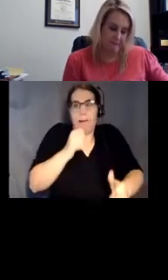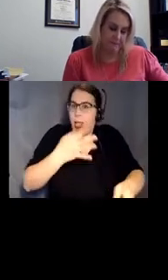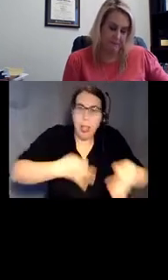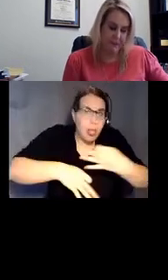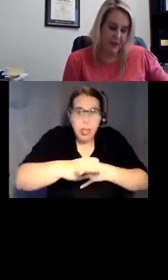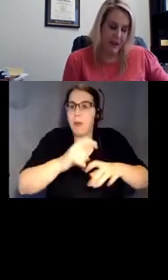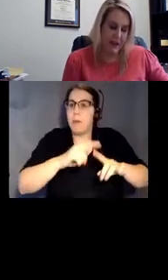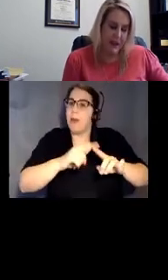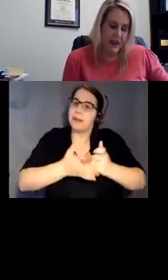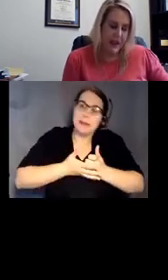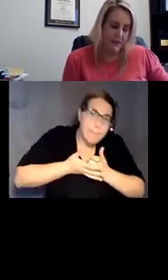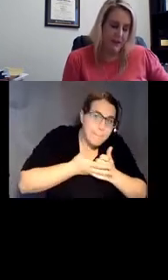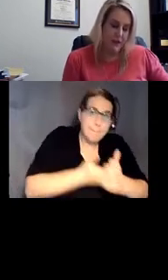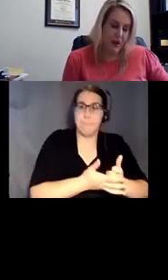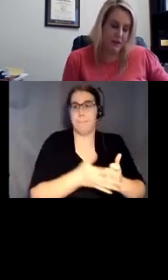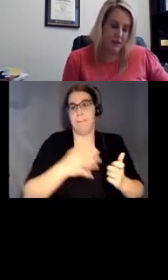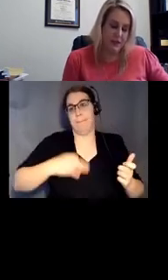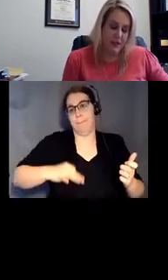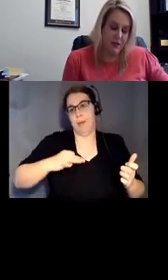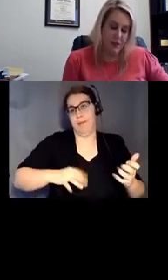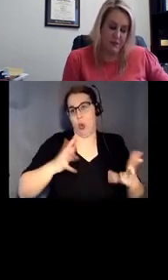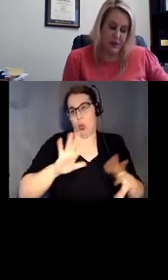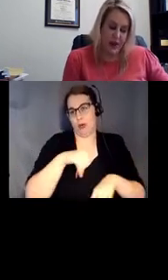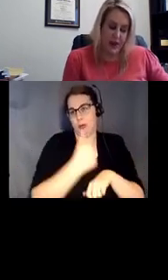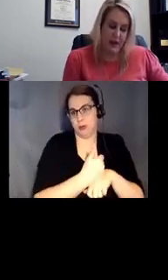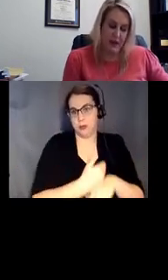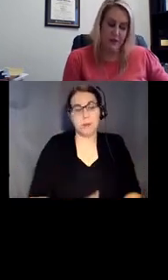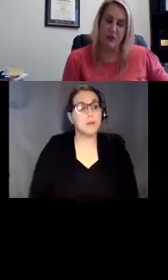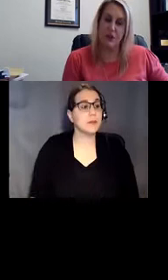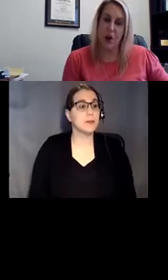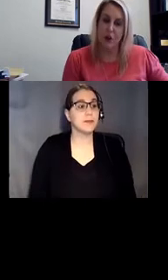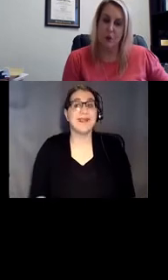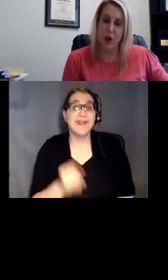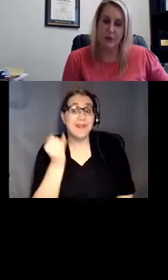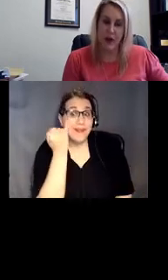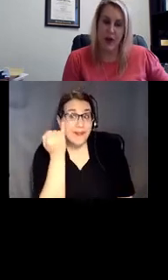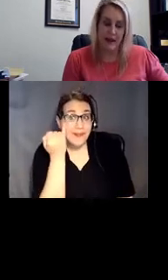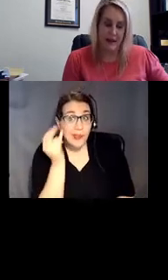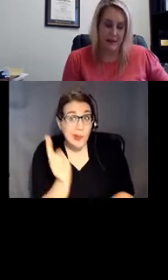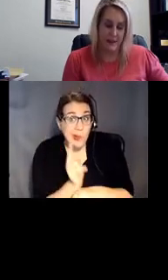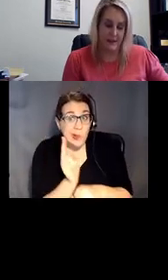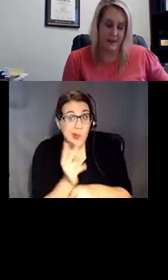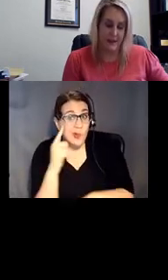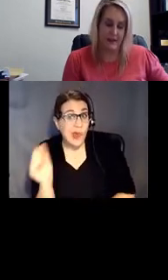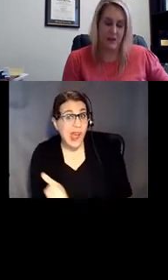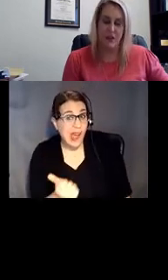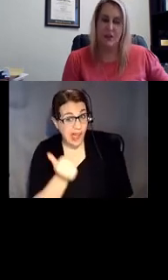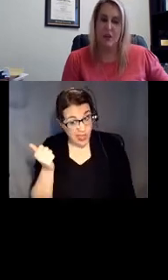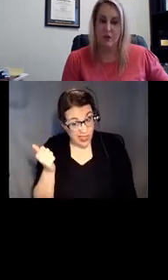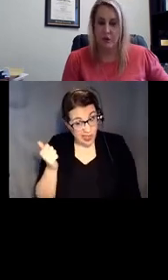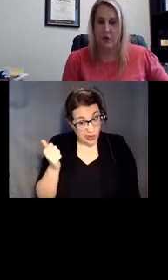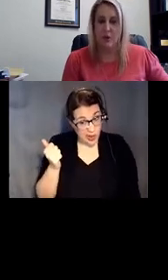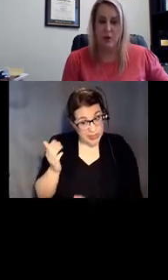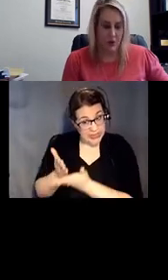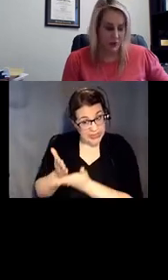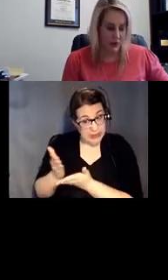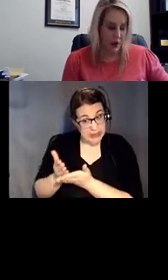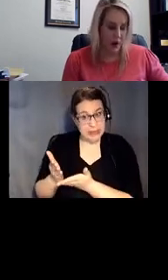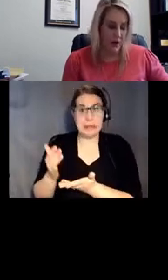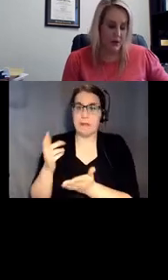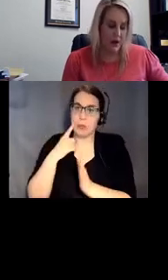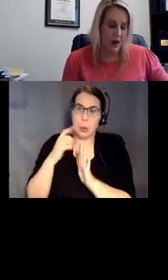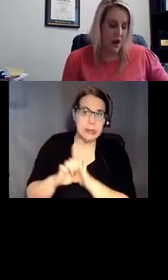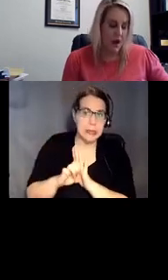receiving. If the trust is used to pay for certain non-qualifying expenses, such as food or